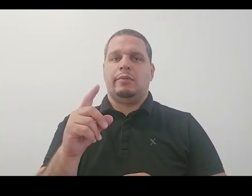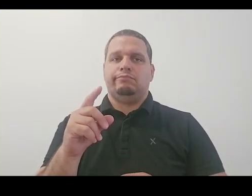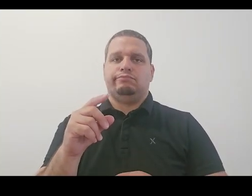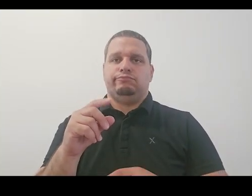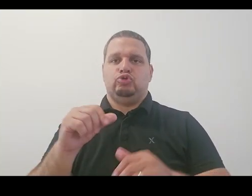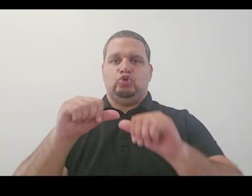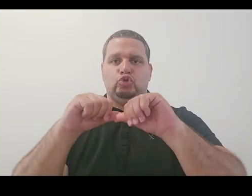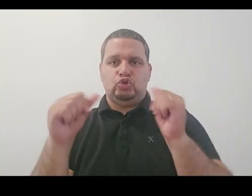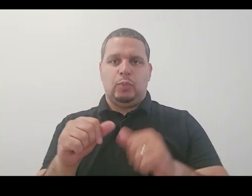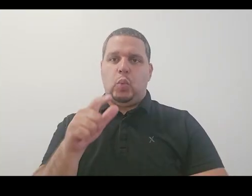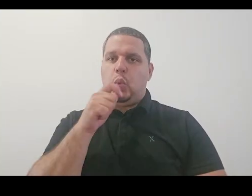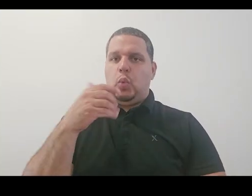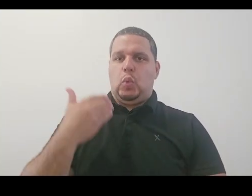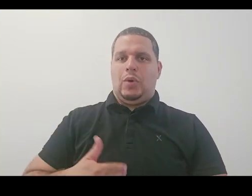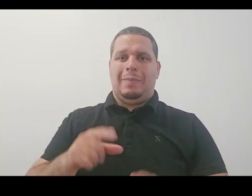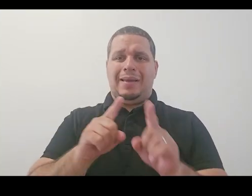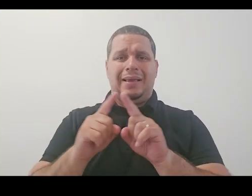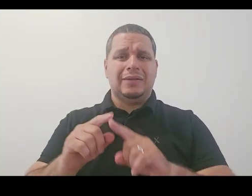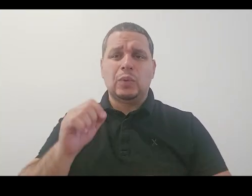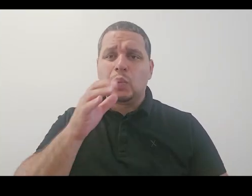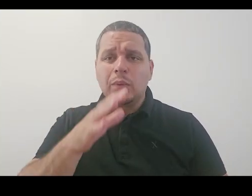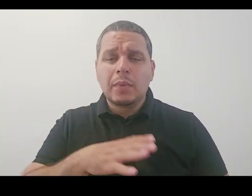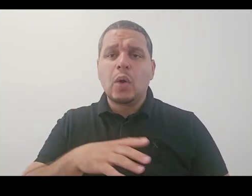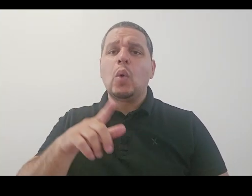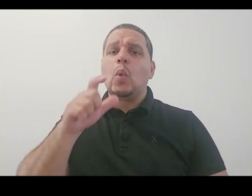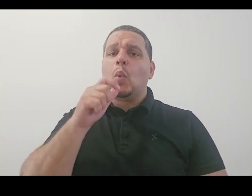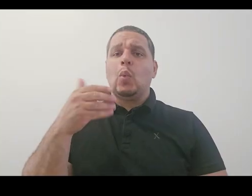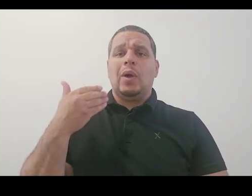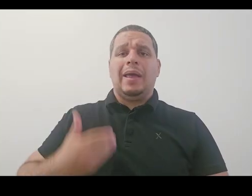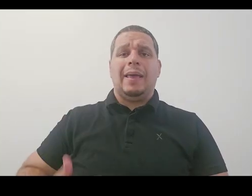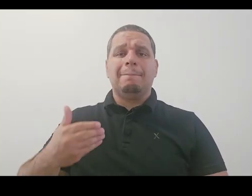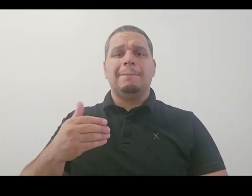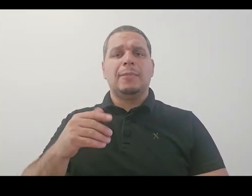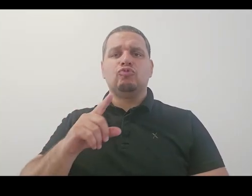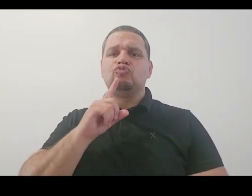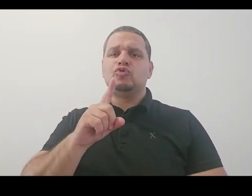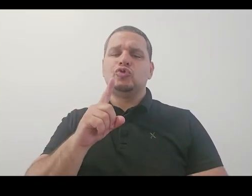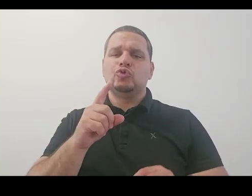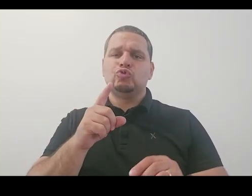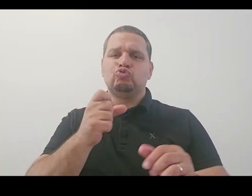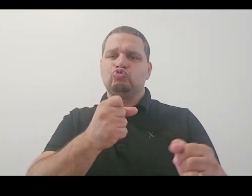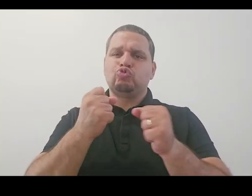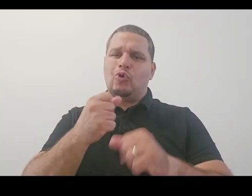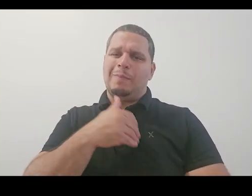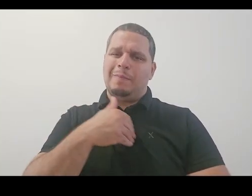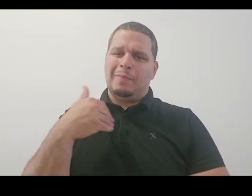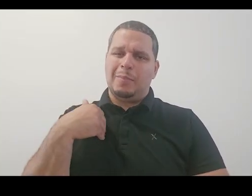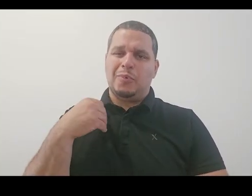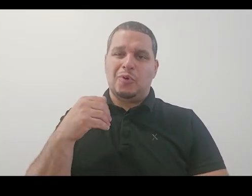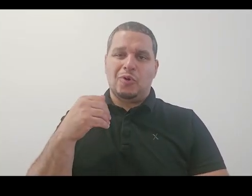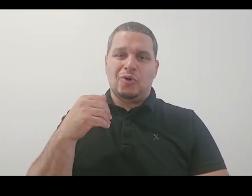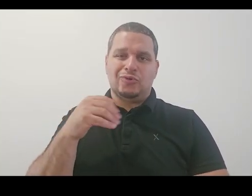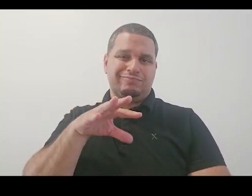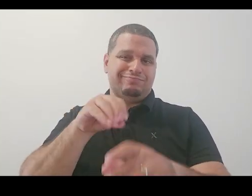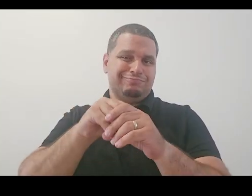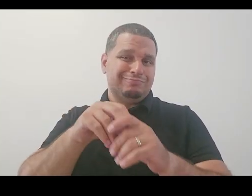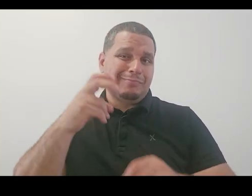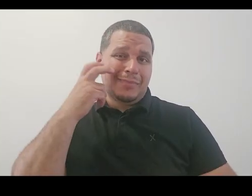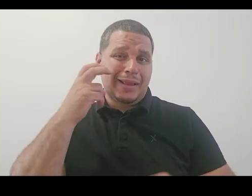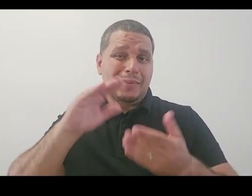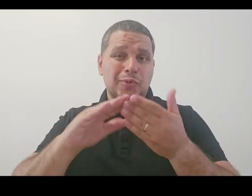I am as a woman and who I am as a really strong member of the blindness